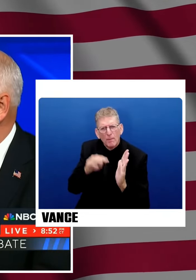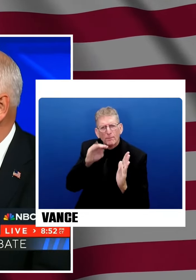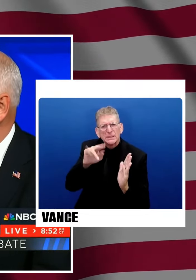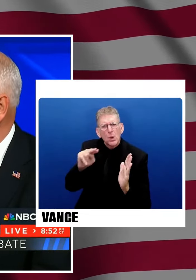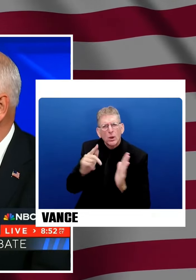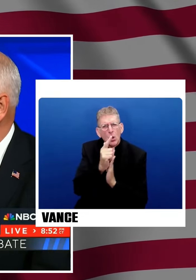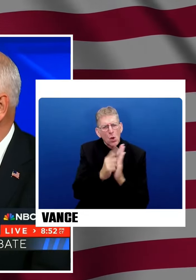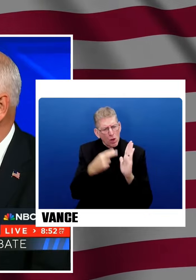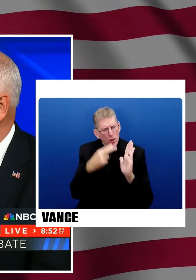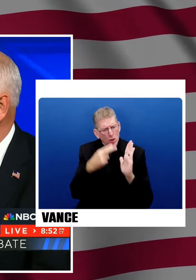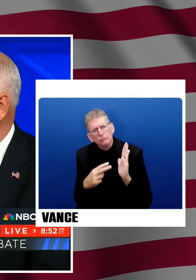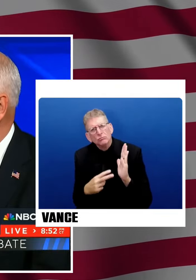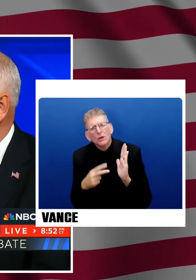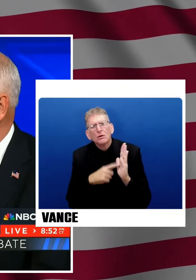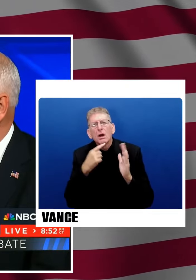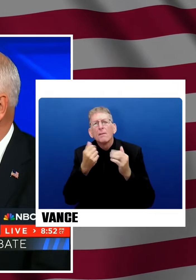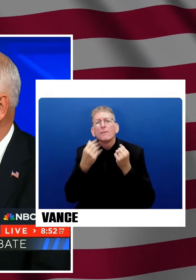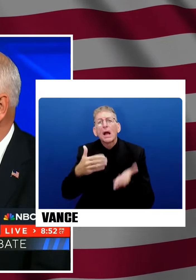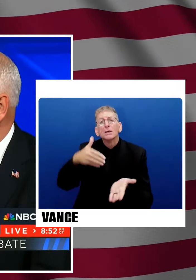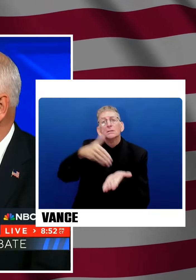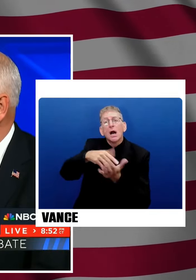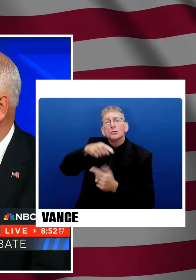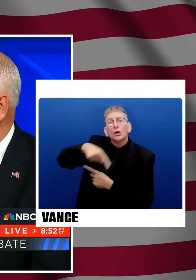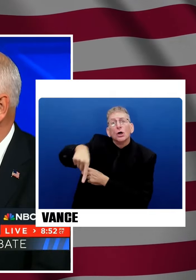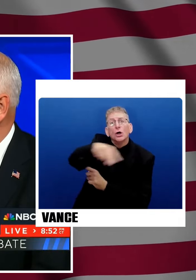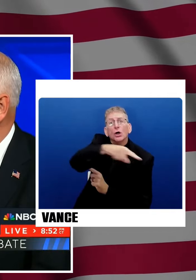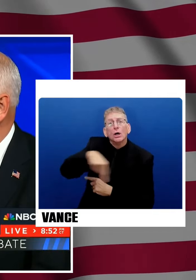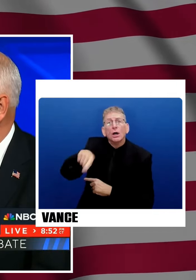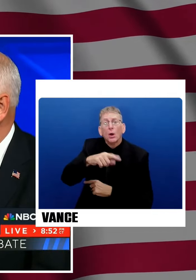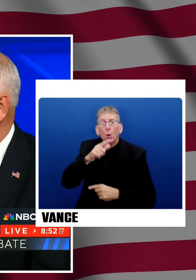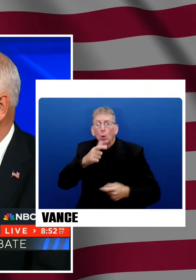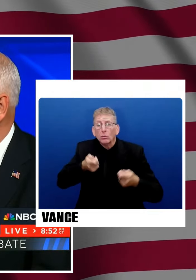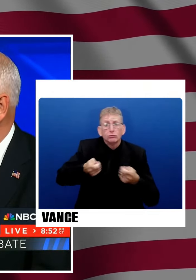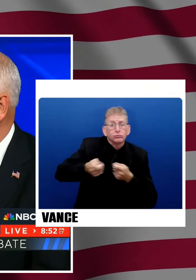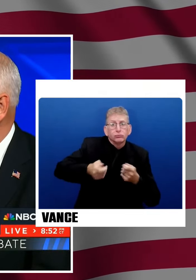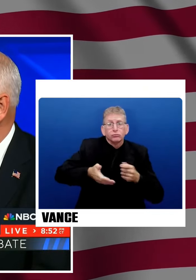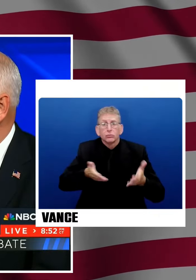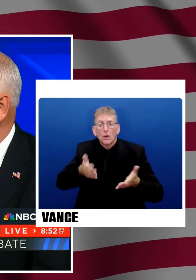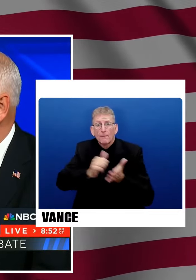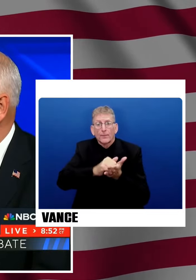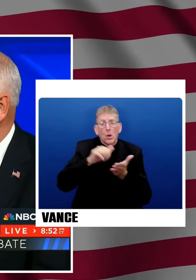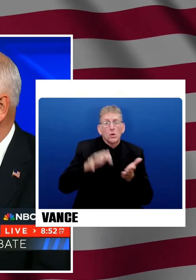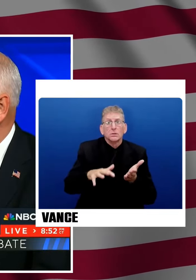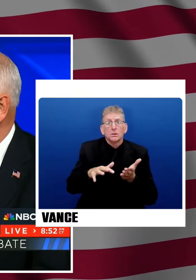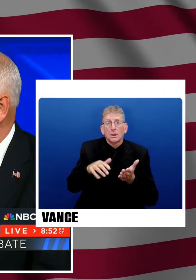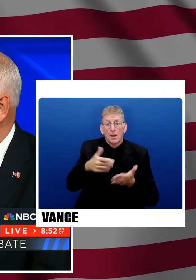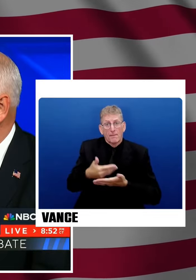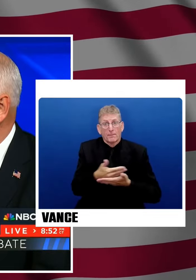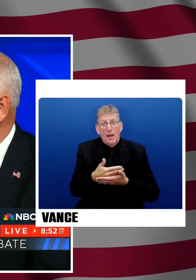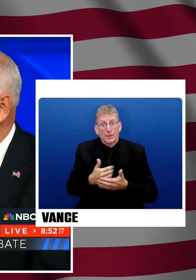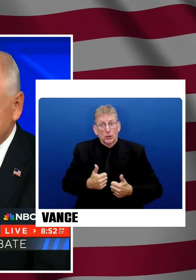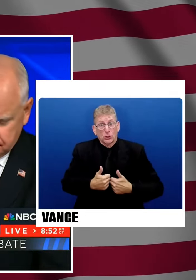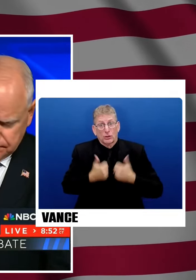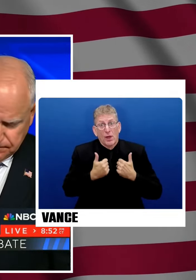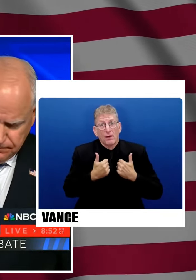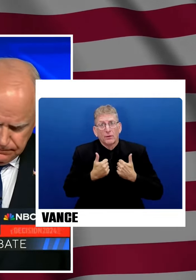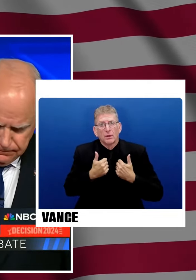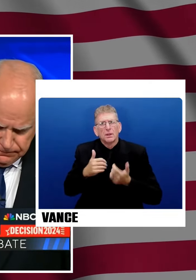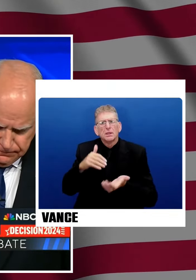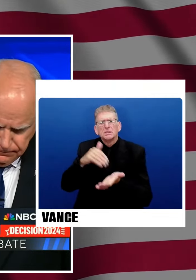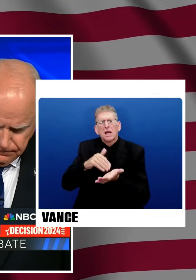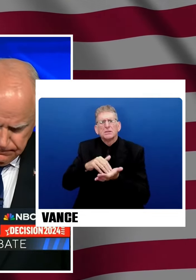who presides over an abortion where the baby survives, the doctor is under no obligation to provide life-saving care to a baby who survives a